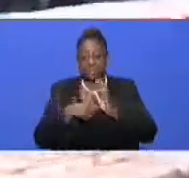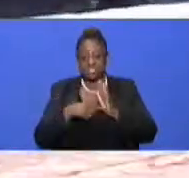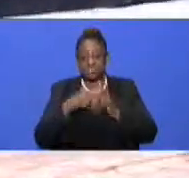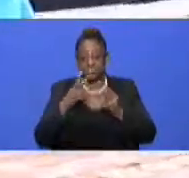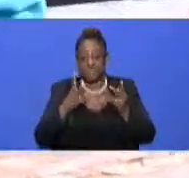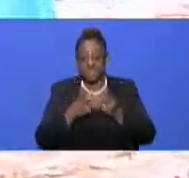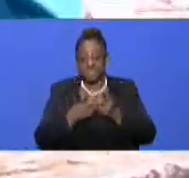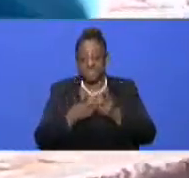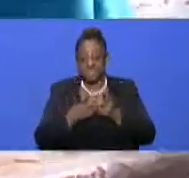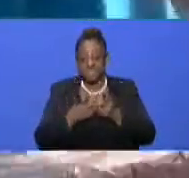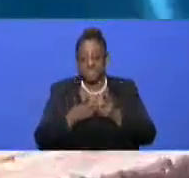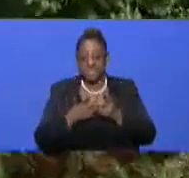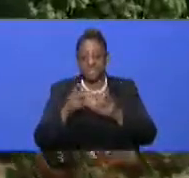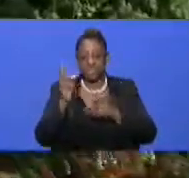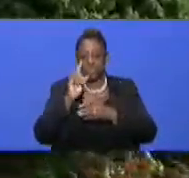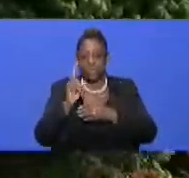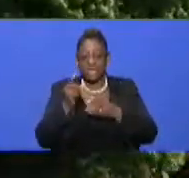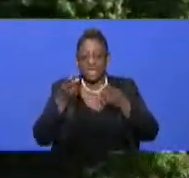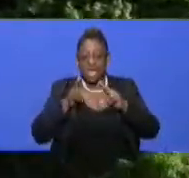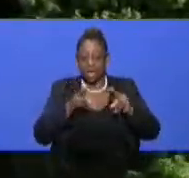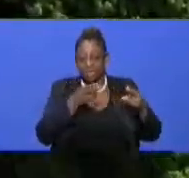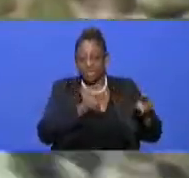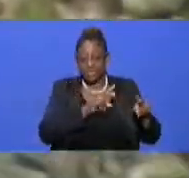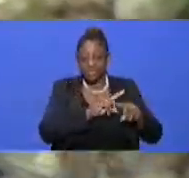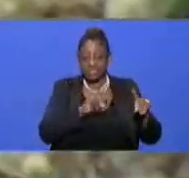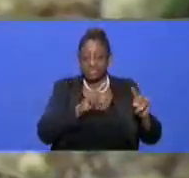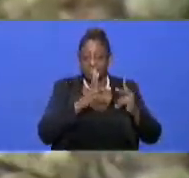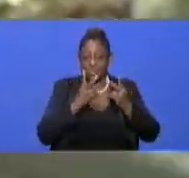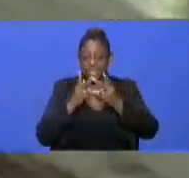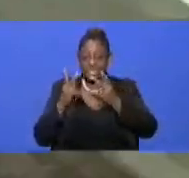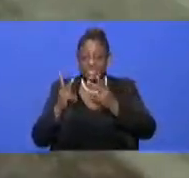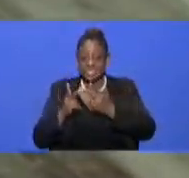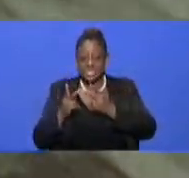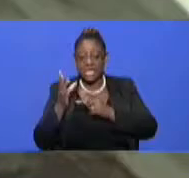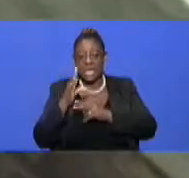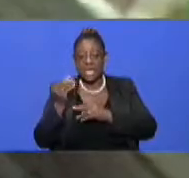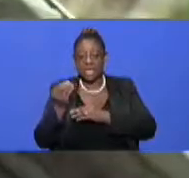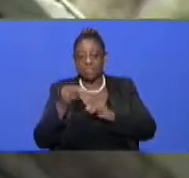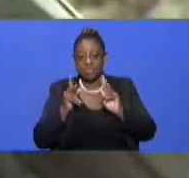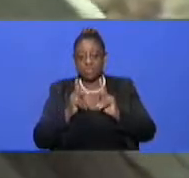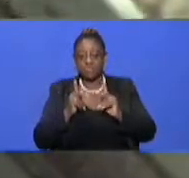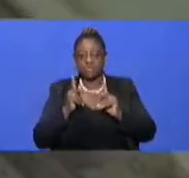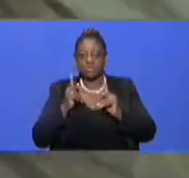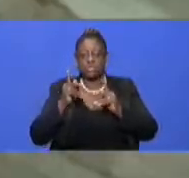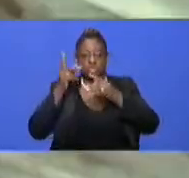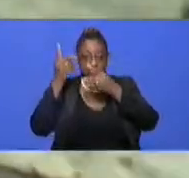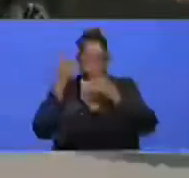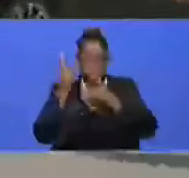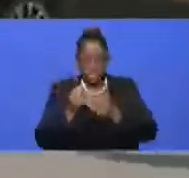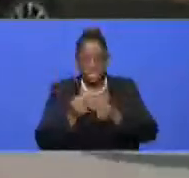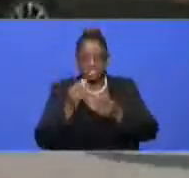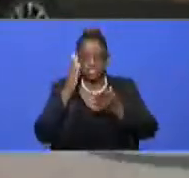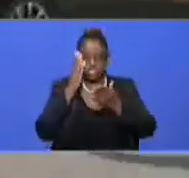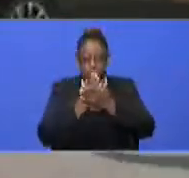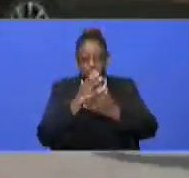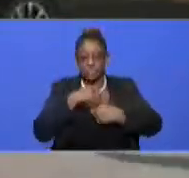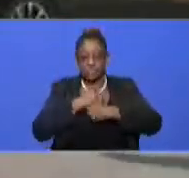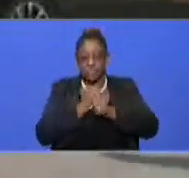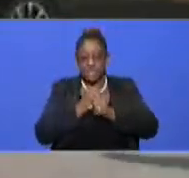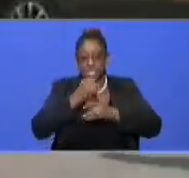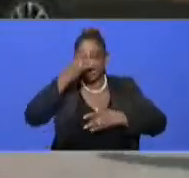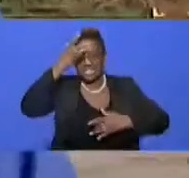stressed that the initiative has also taken place in other communities as efforts continue to eradicate some of the issues that may cause